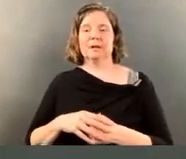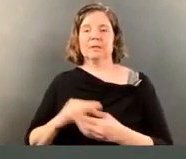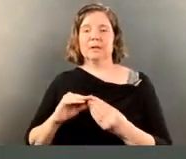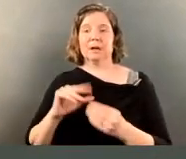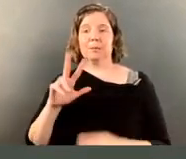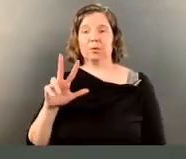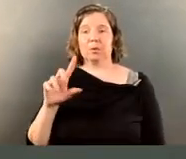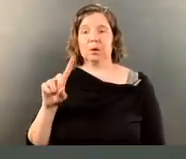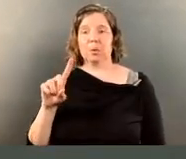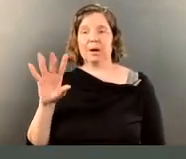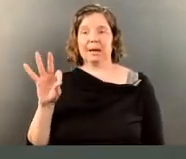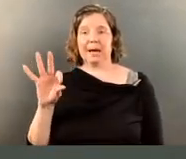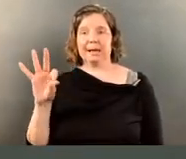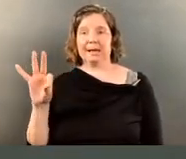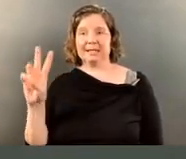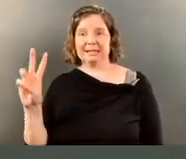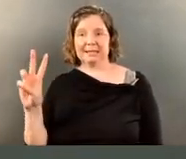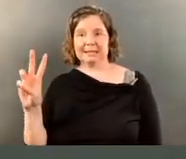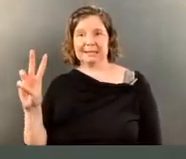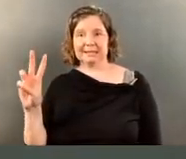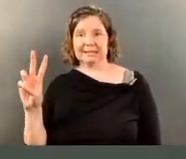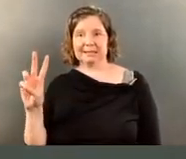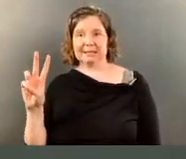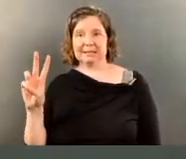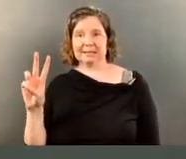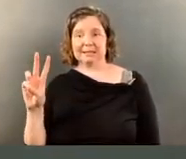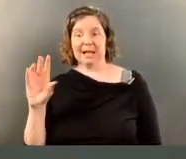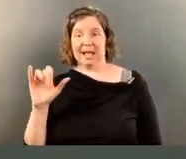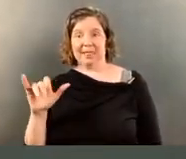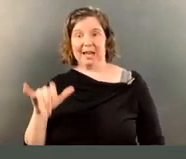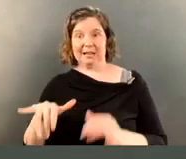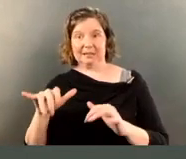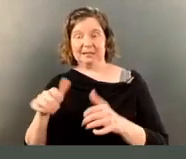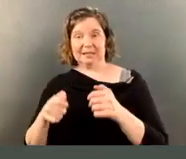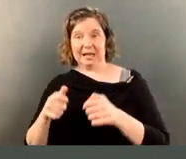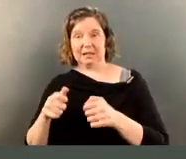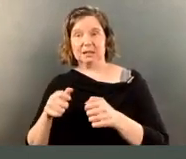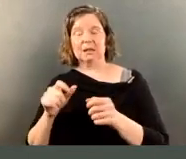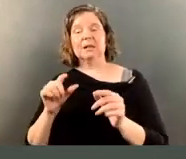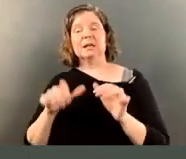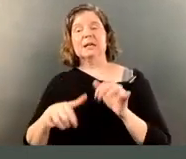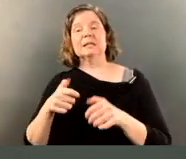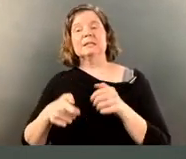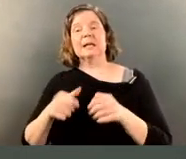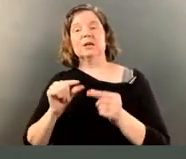31996. And I want you to text the word forever to that number,